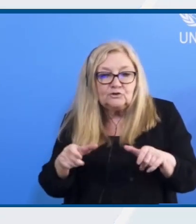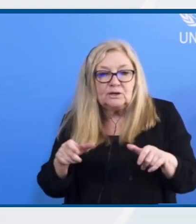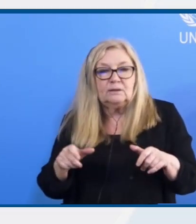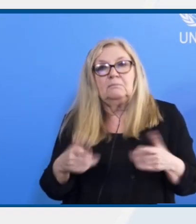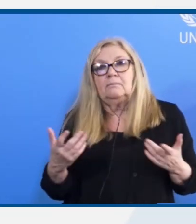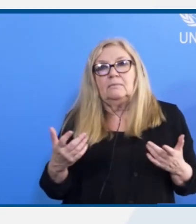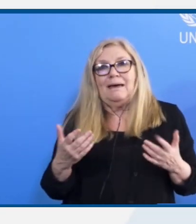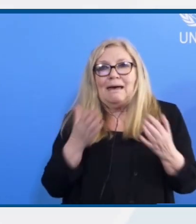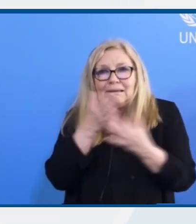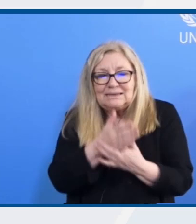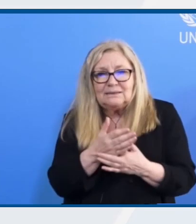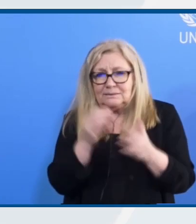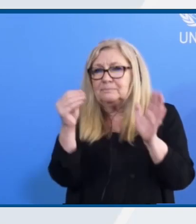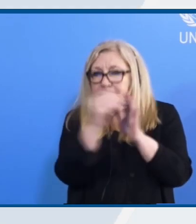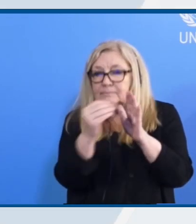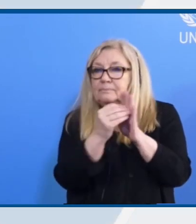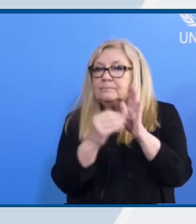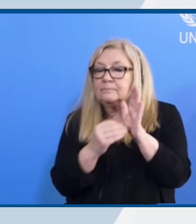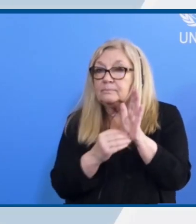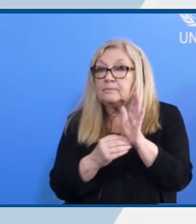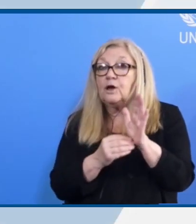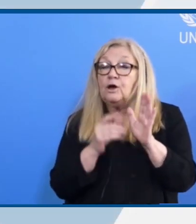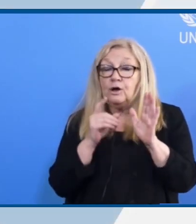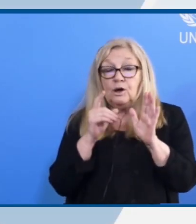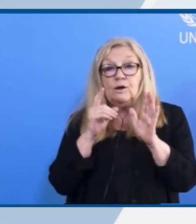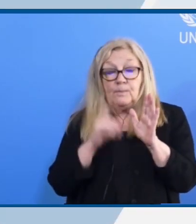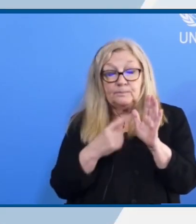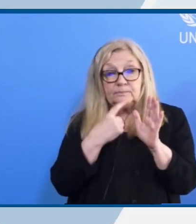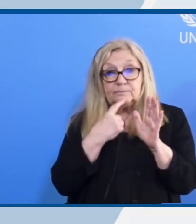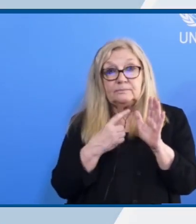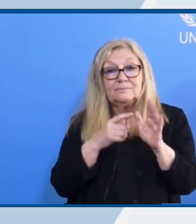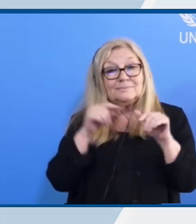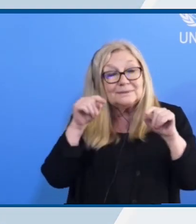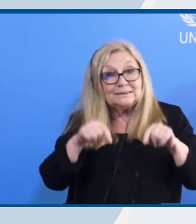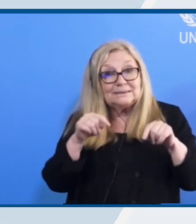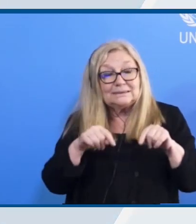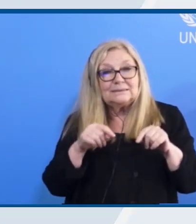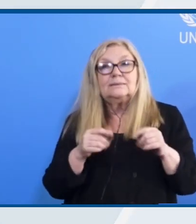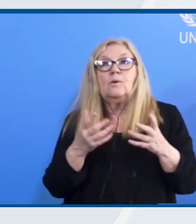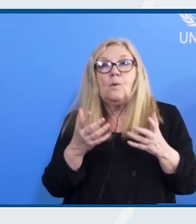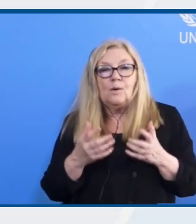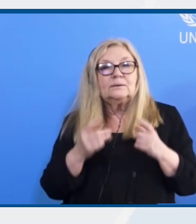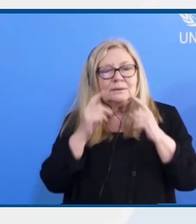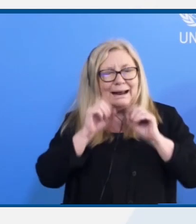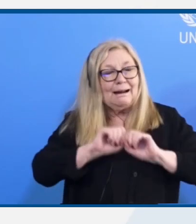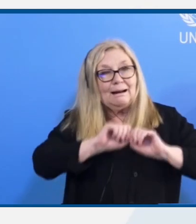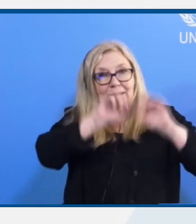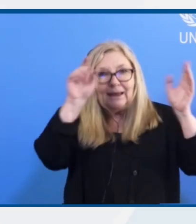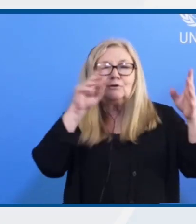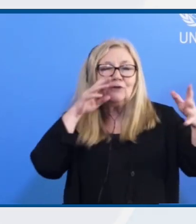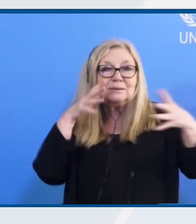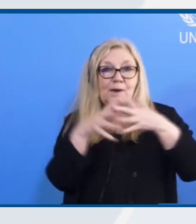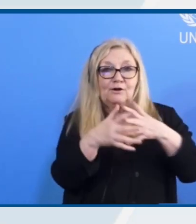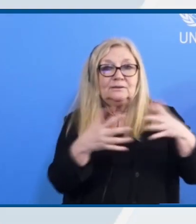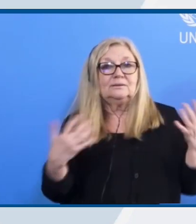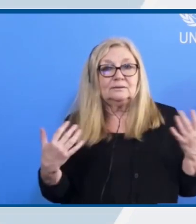of support. But this is the entitlement portion, if you want, and just making it transparent, multi-year budgeting. Then you